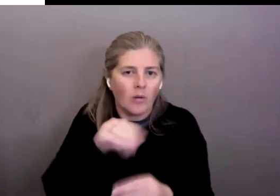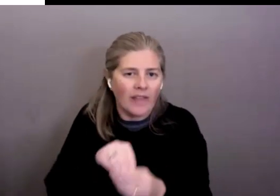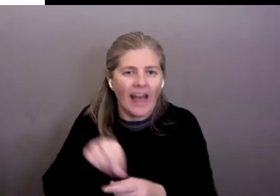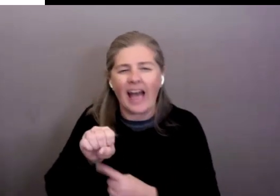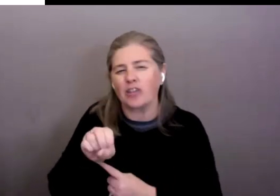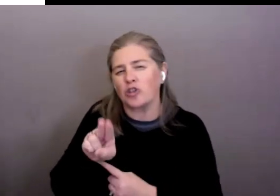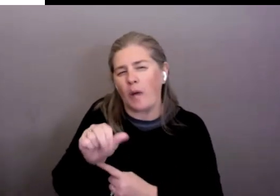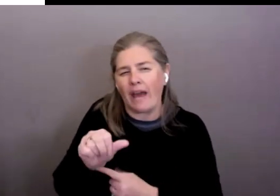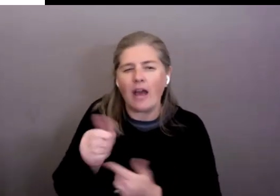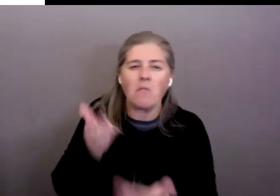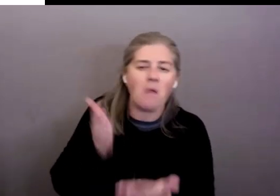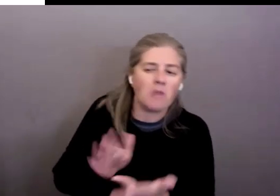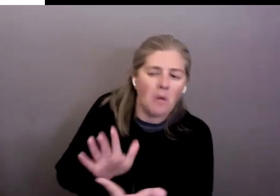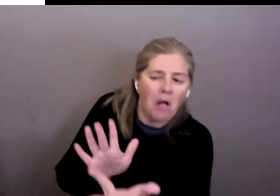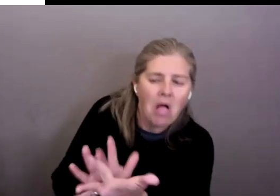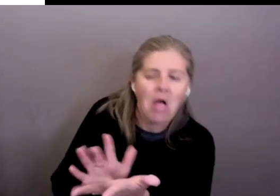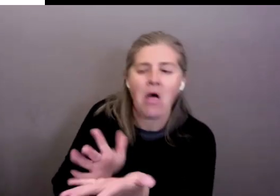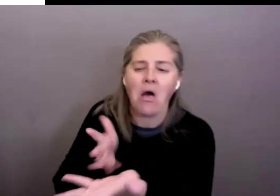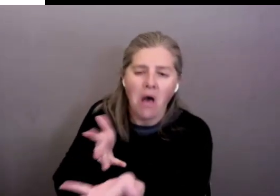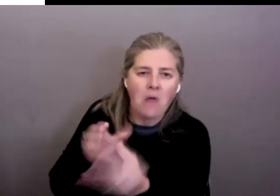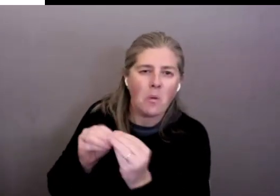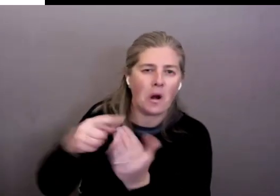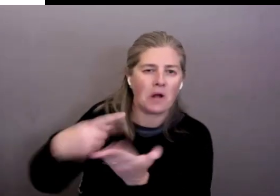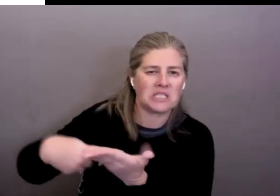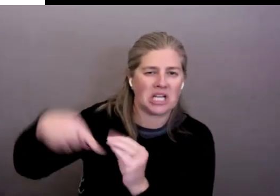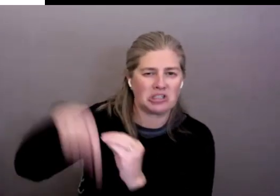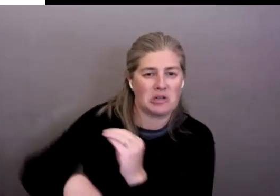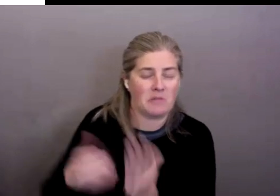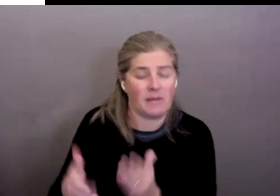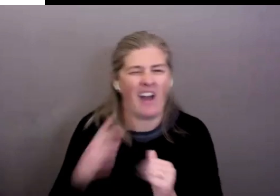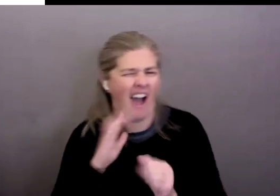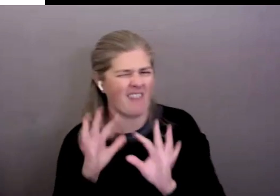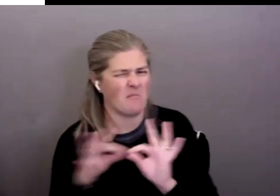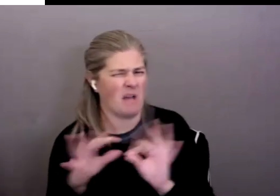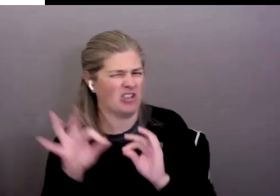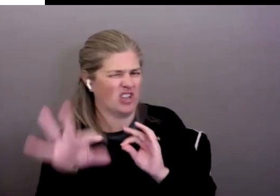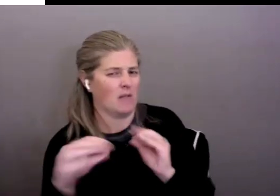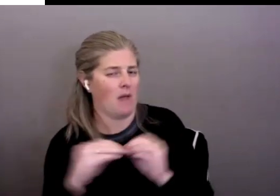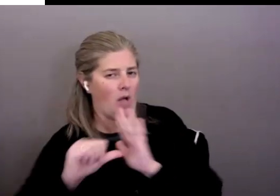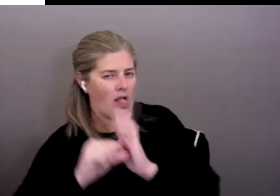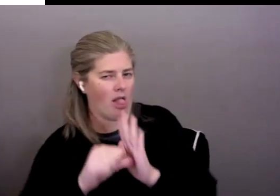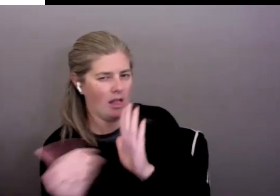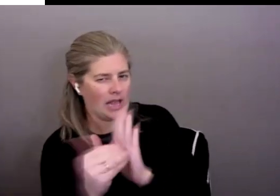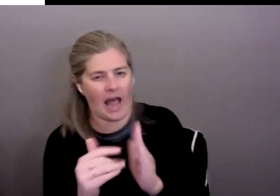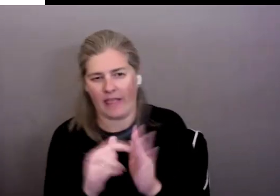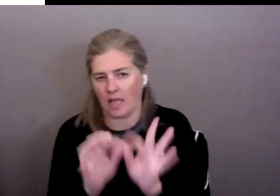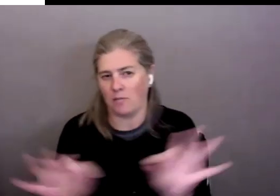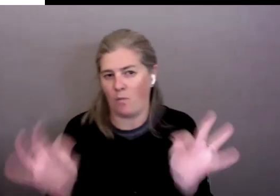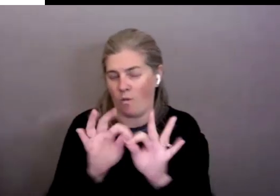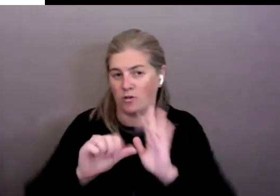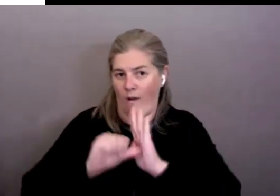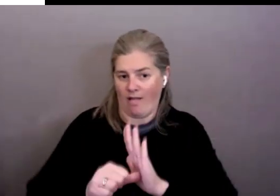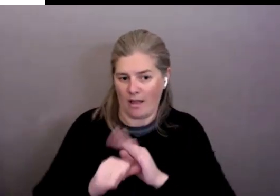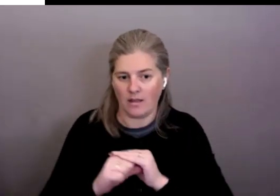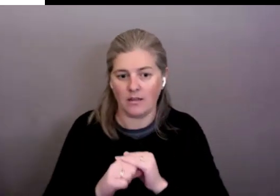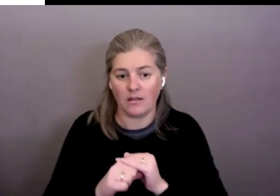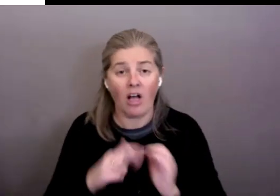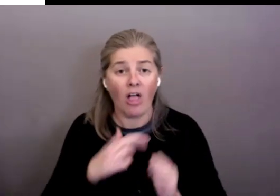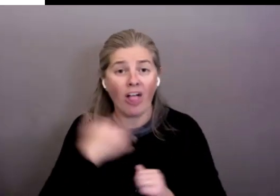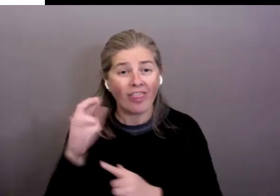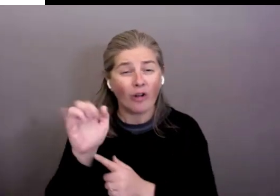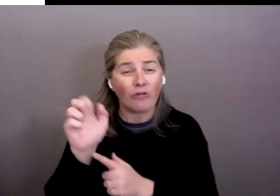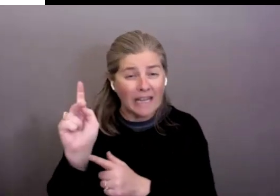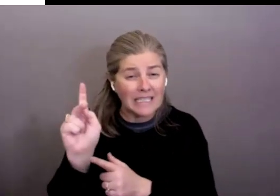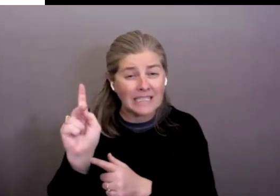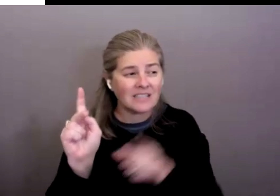not be in touch for further discussion. I mentioned this above, but I'll just reiterate because I think it's important to highlight the risks identified here